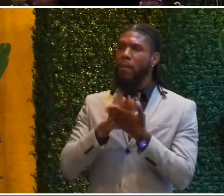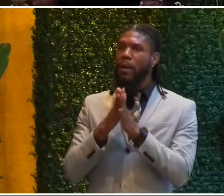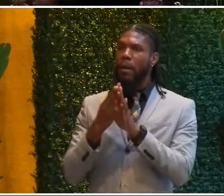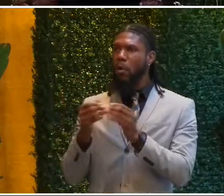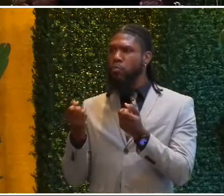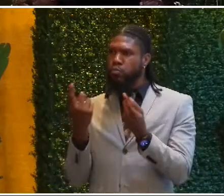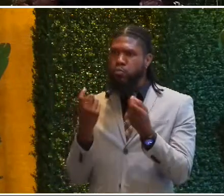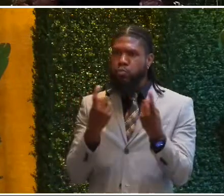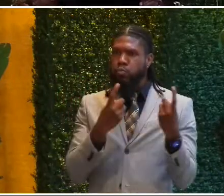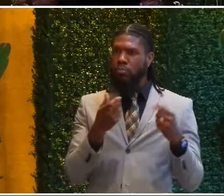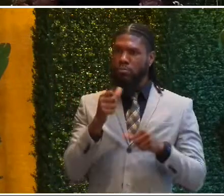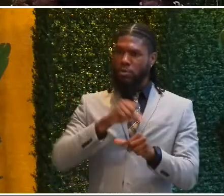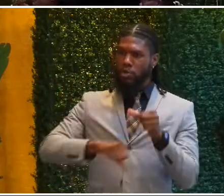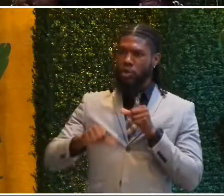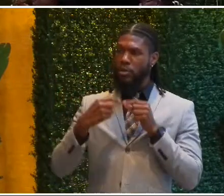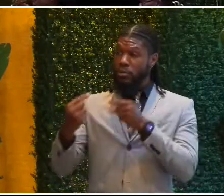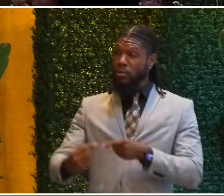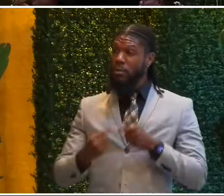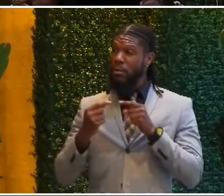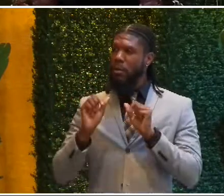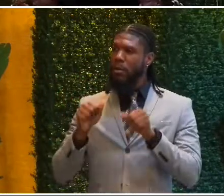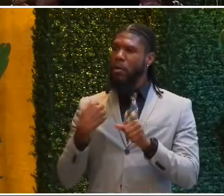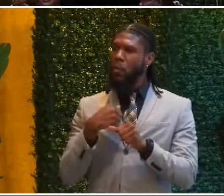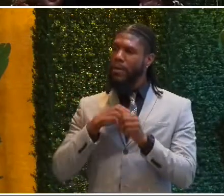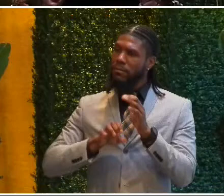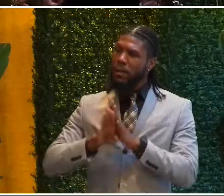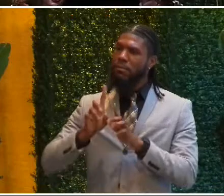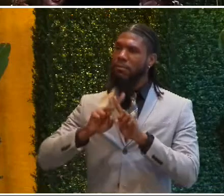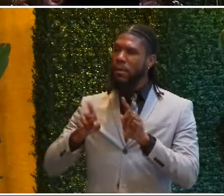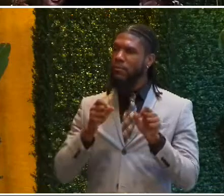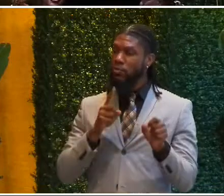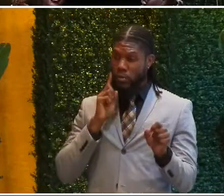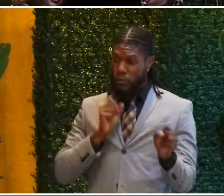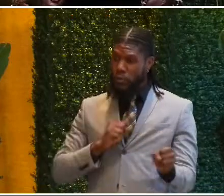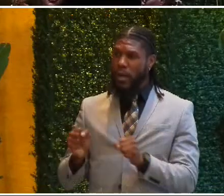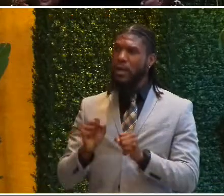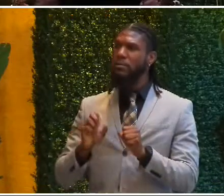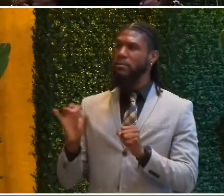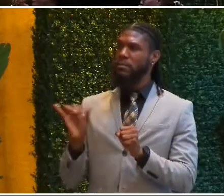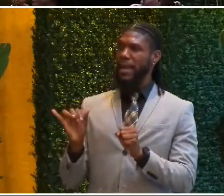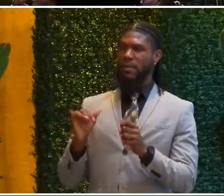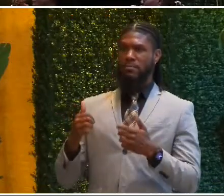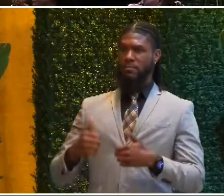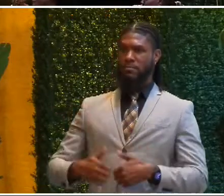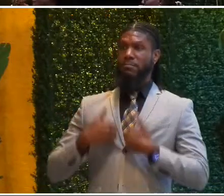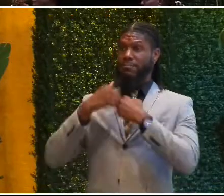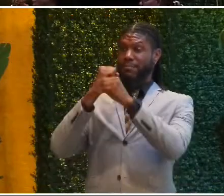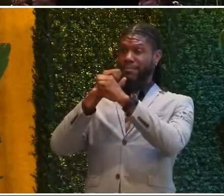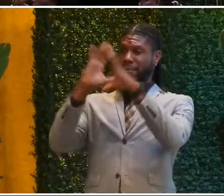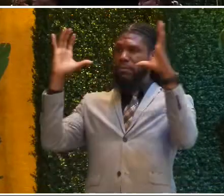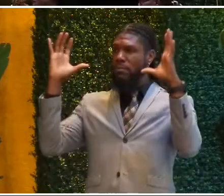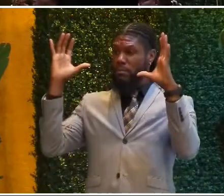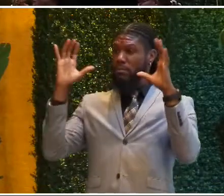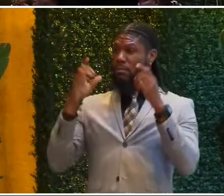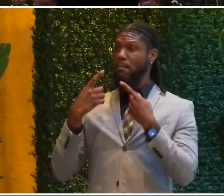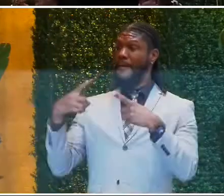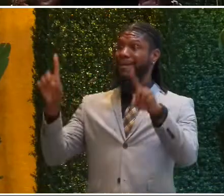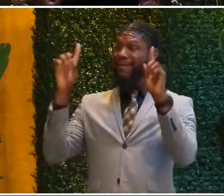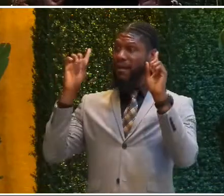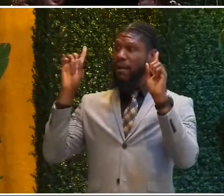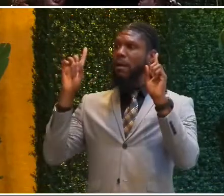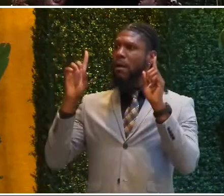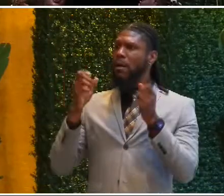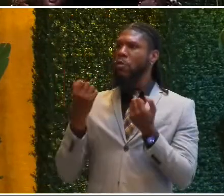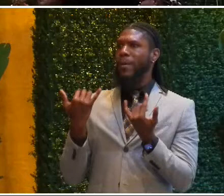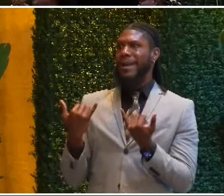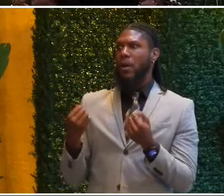a library of strategies to make something like a livable world? Because the stakes are too high for